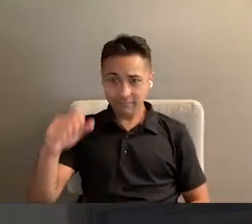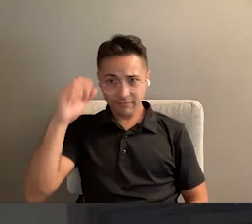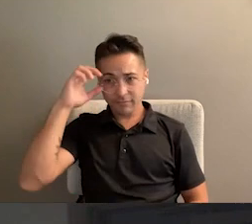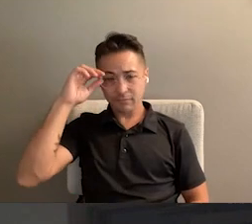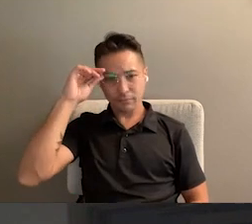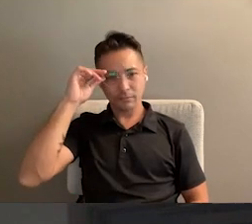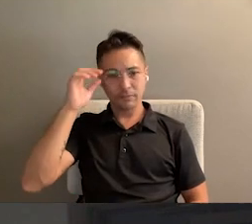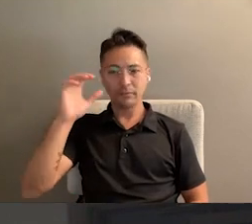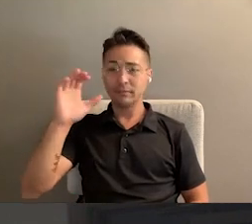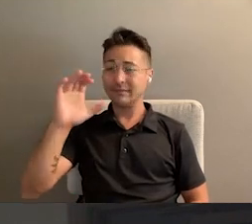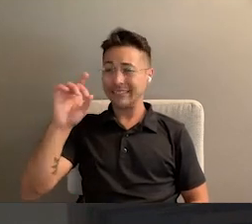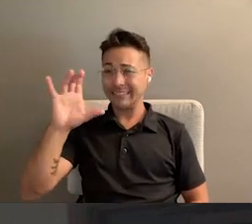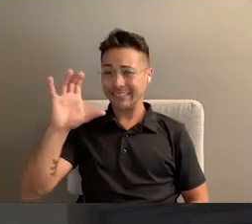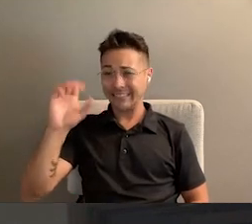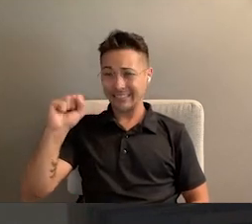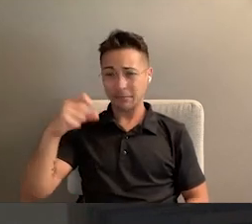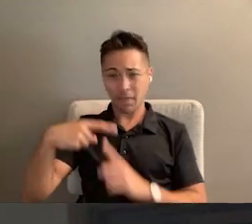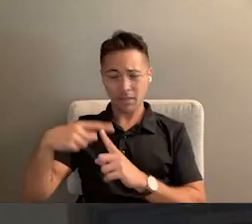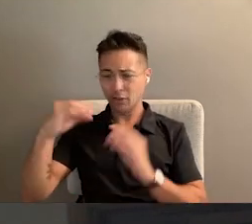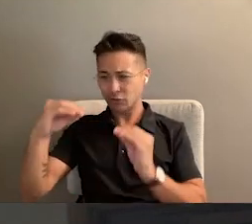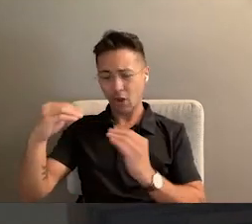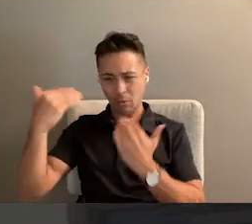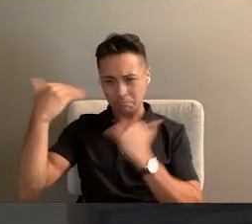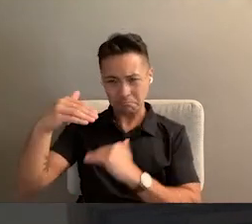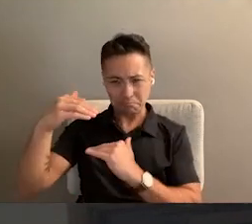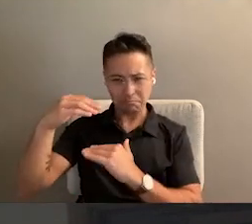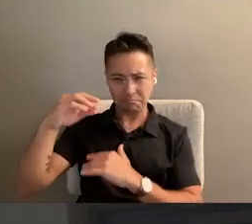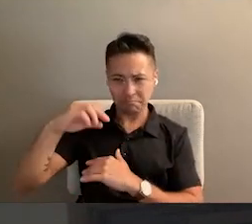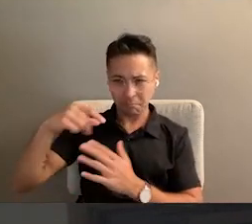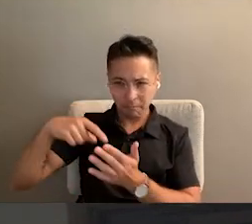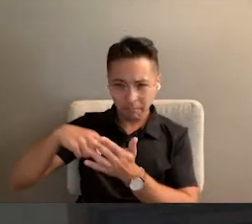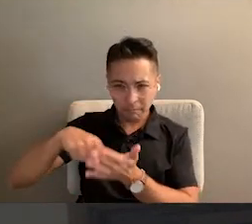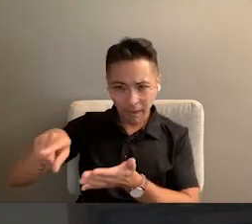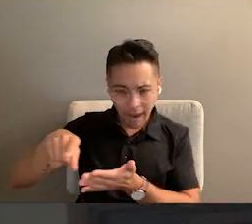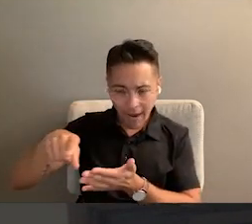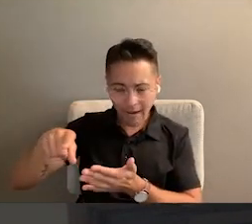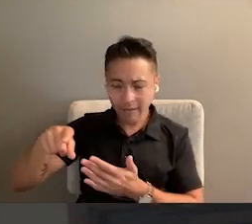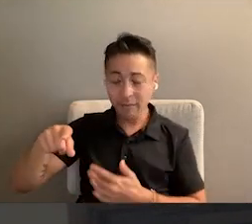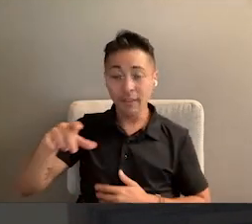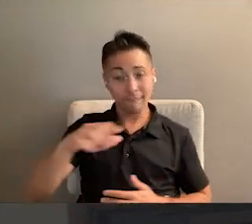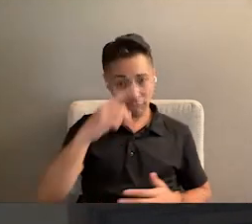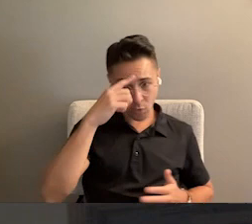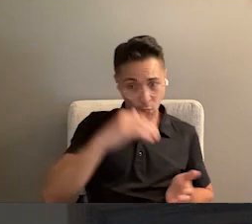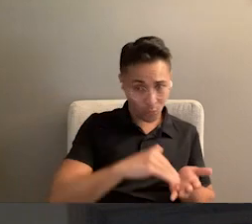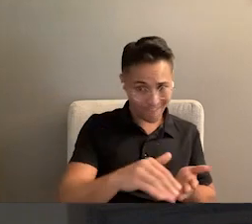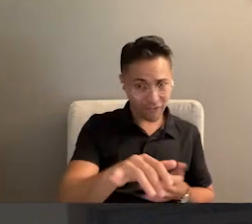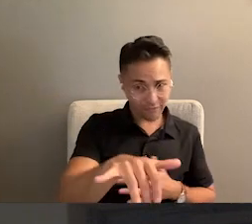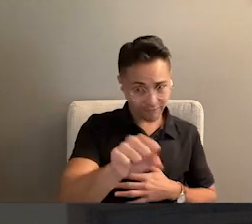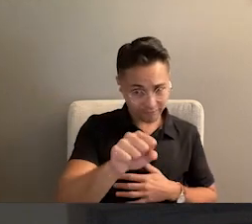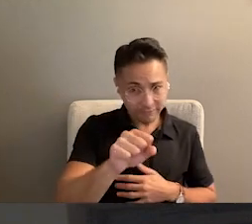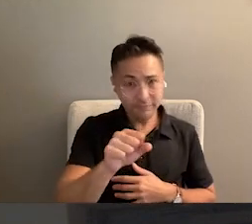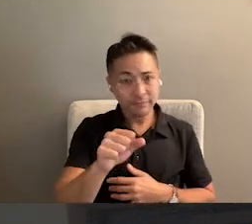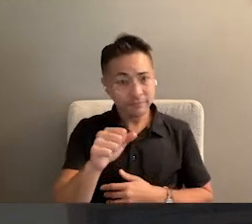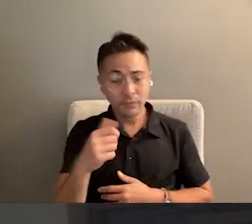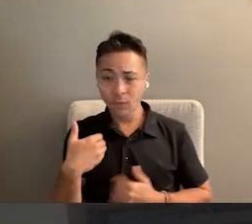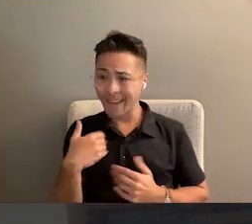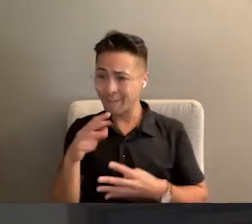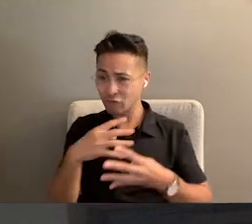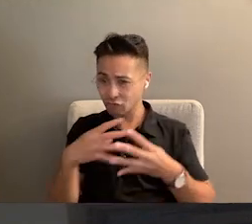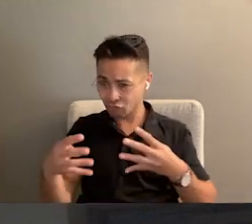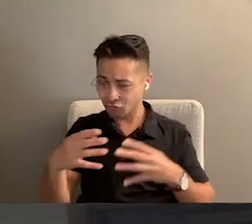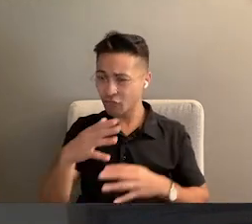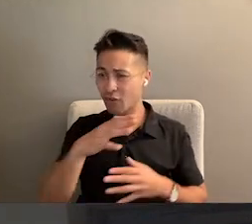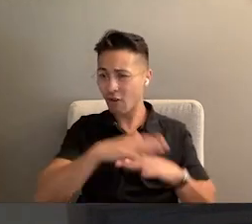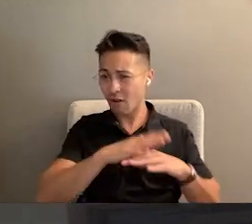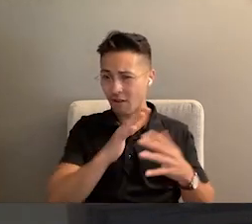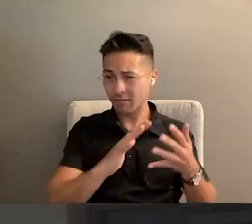an hour, and people really want jobs. Yes. So CDC, there is no set rate of pay for CDC Plus. There is for the